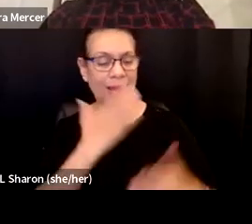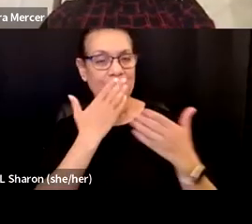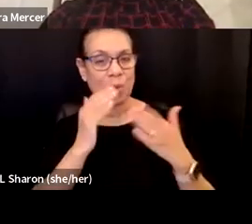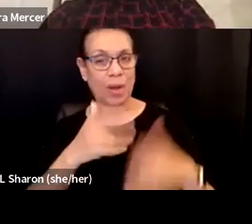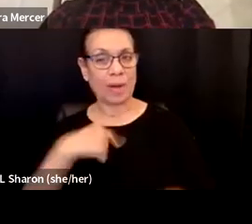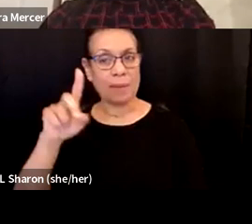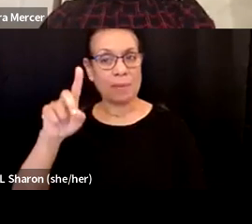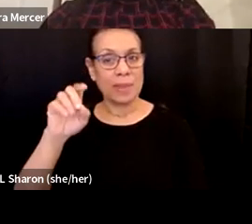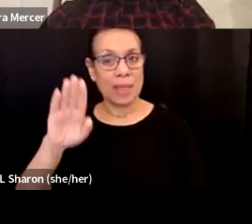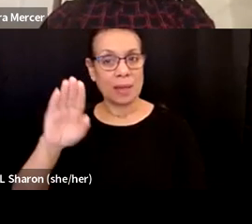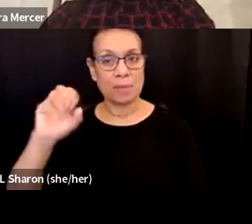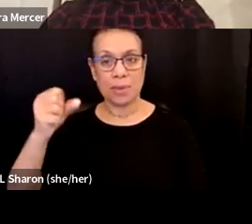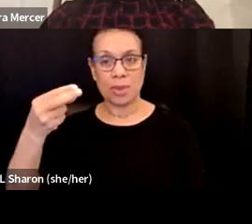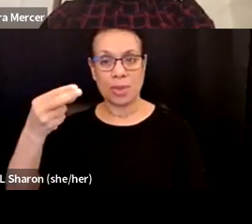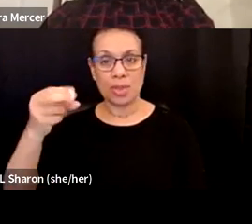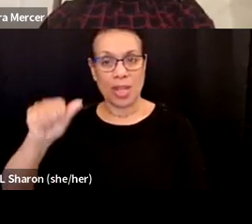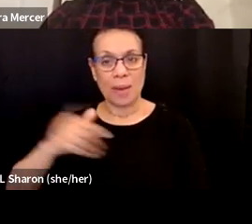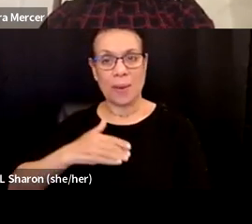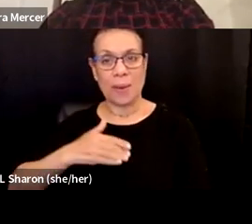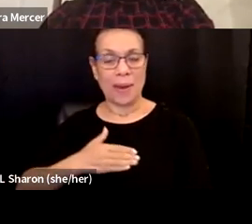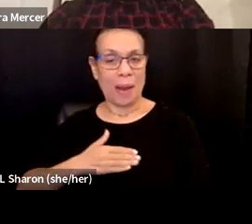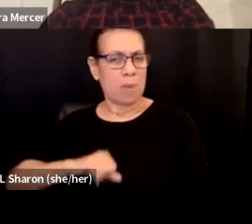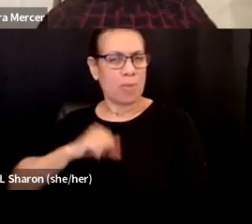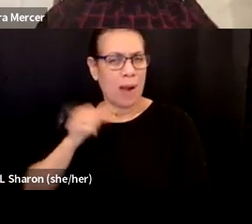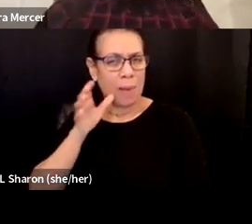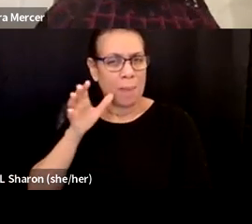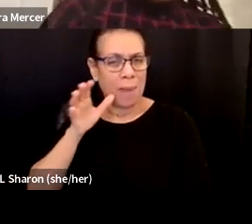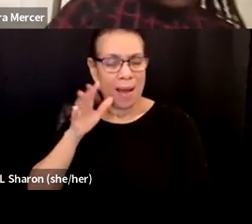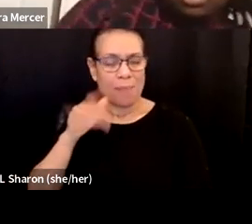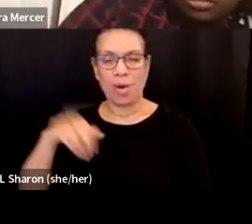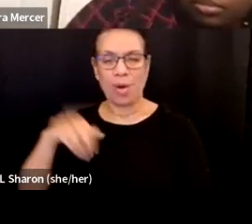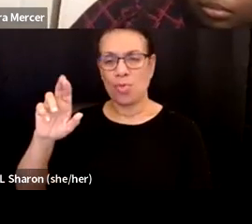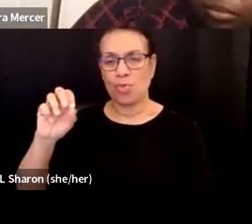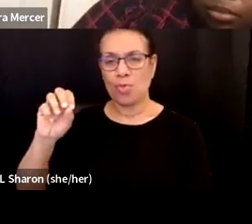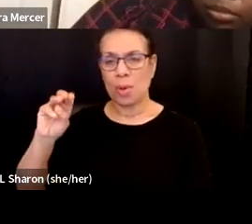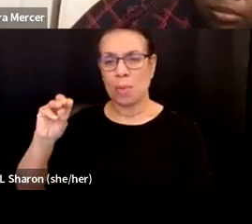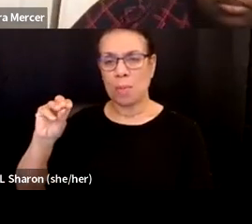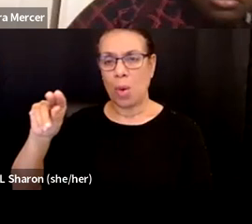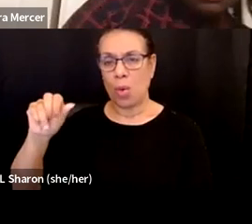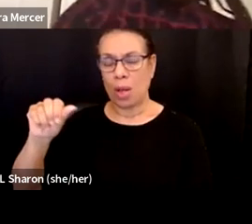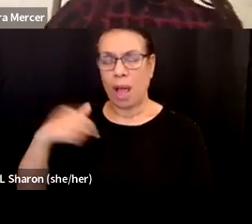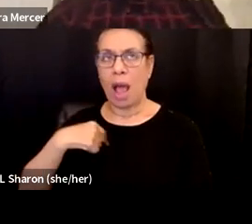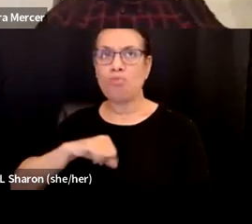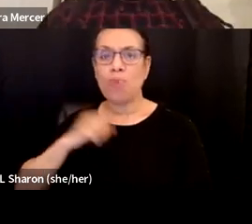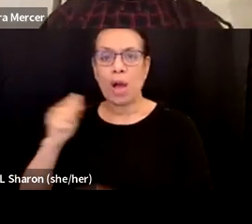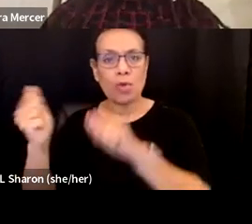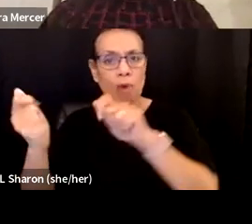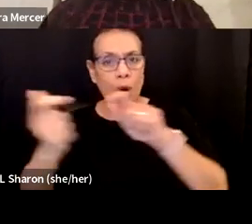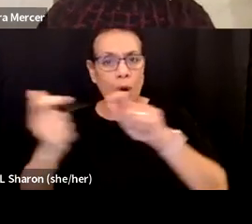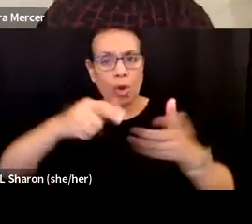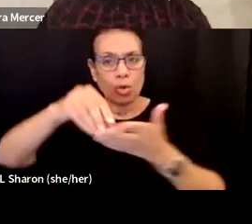the proud parent of ramona who's the second grader at ph elementary i'm so so proud of all of the students that